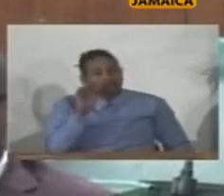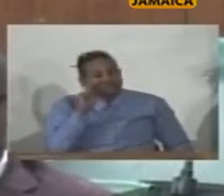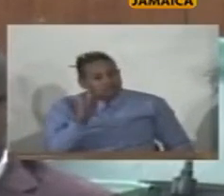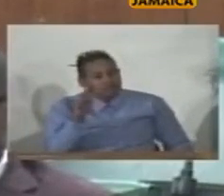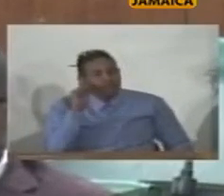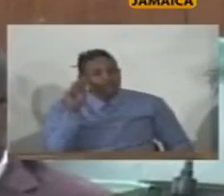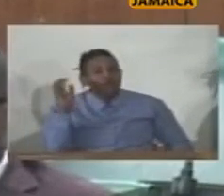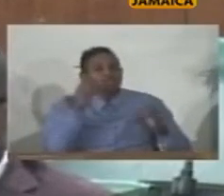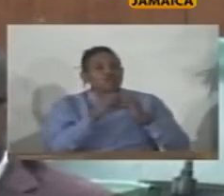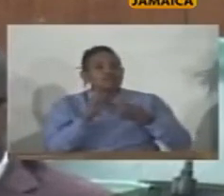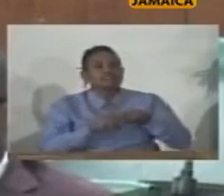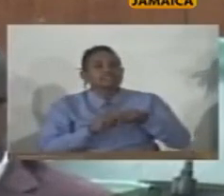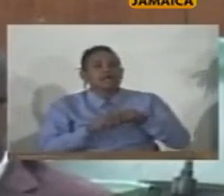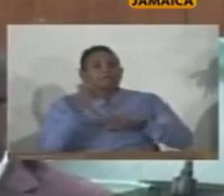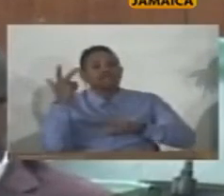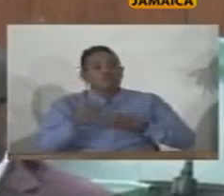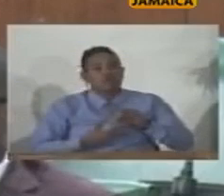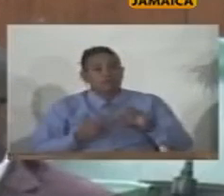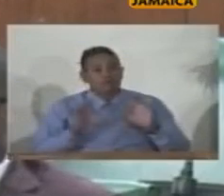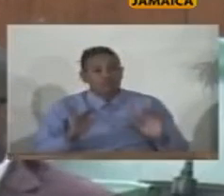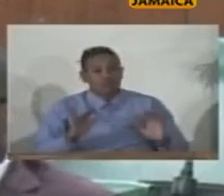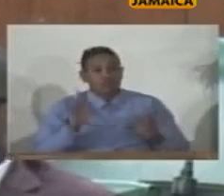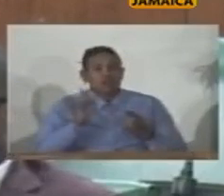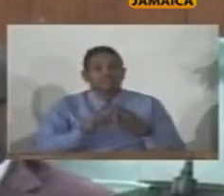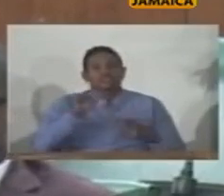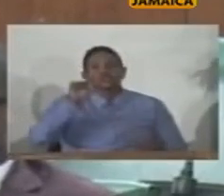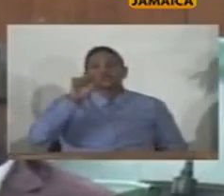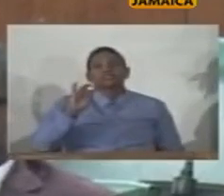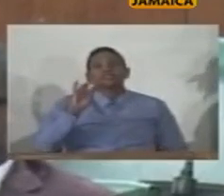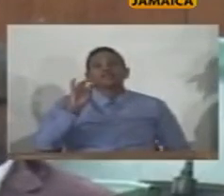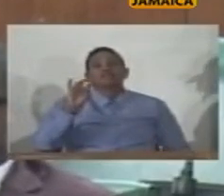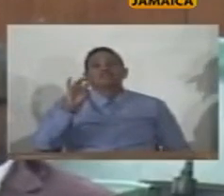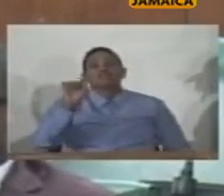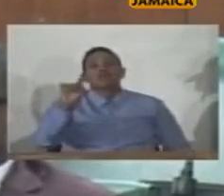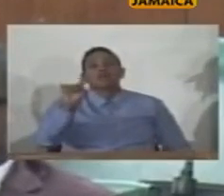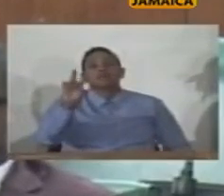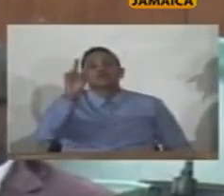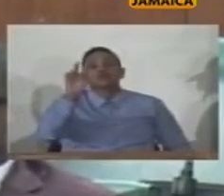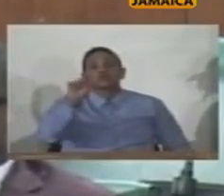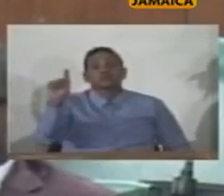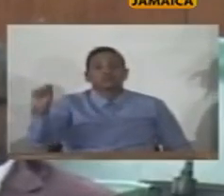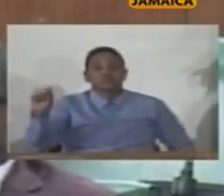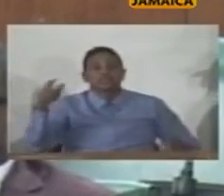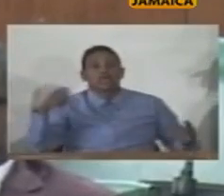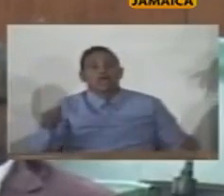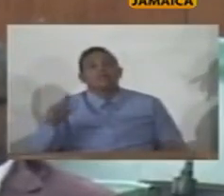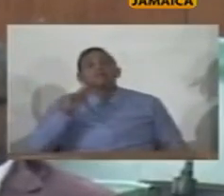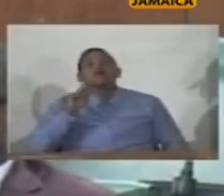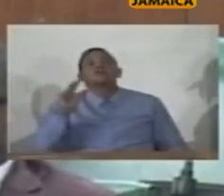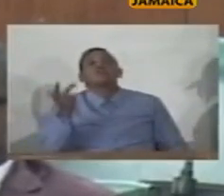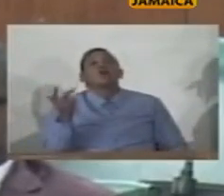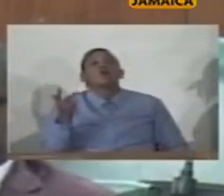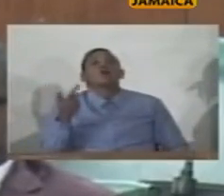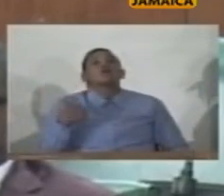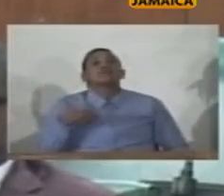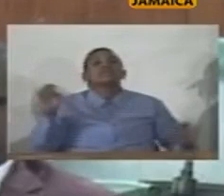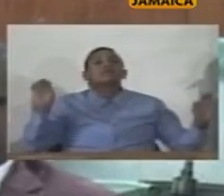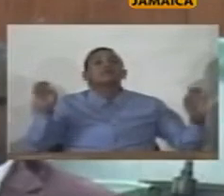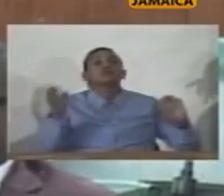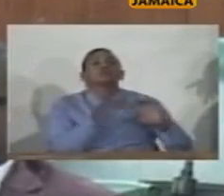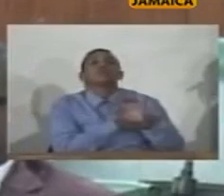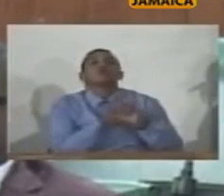further period of 3 months until the 27th day of April 2020. And 3. The Emergency